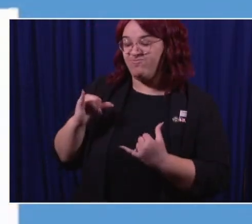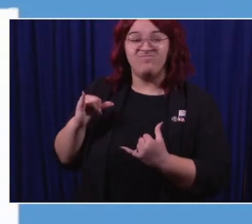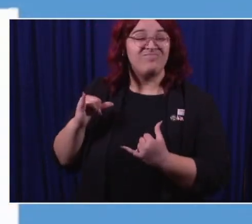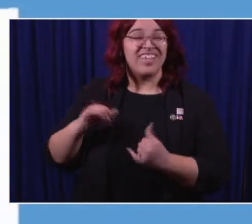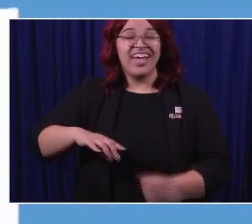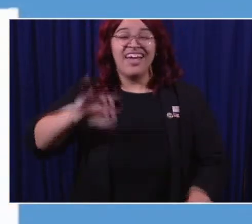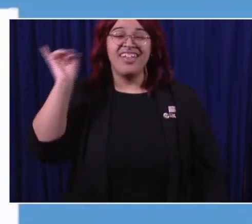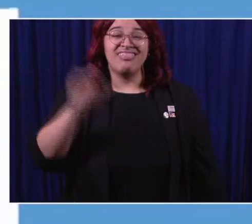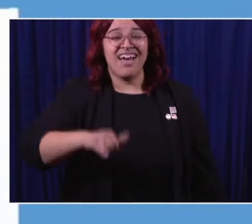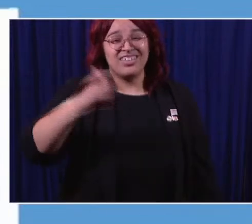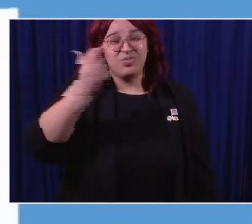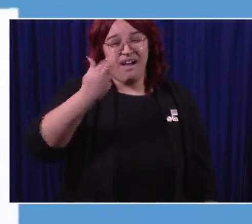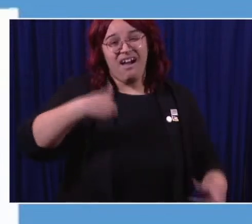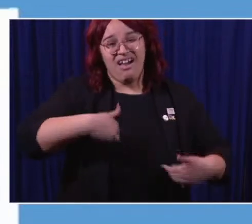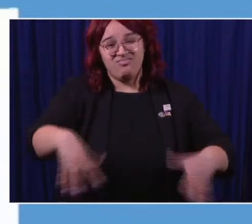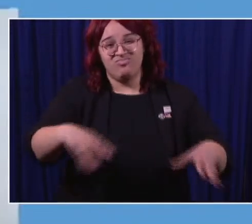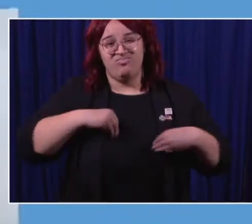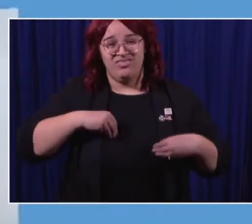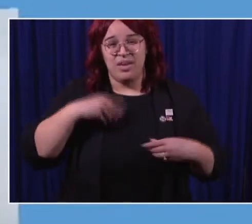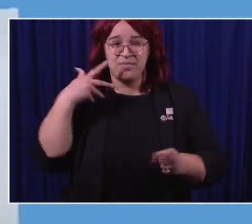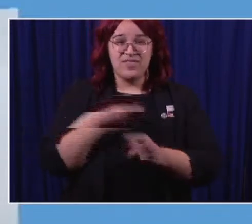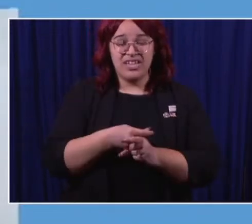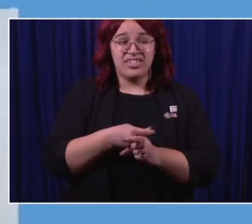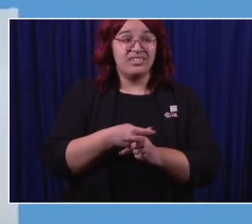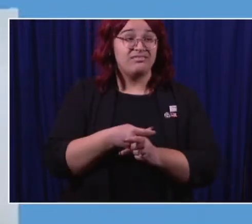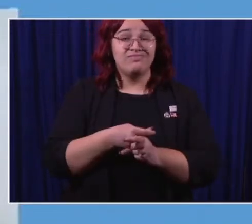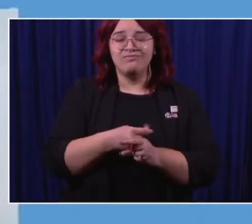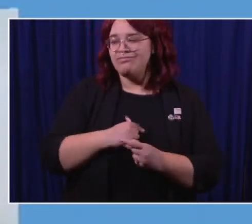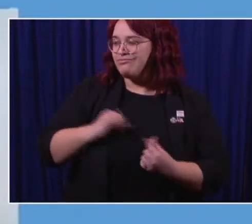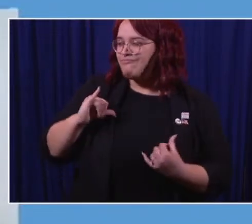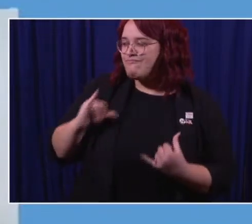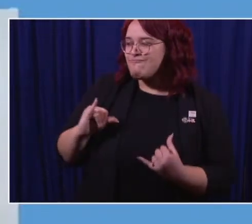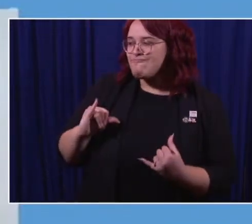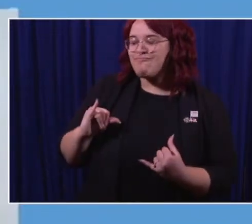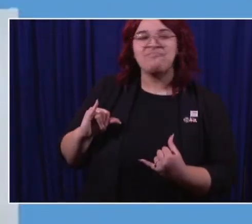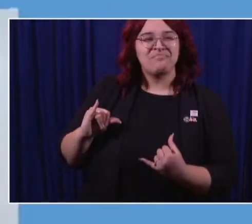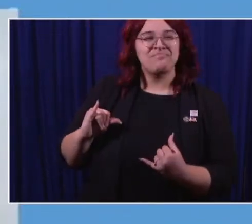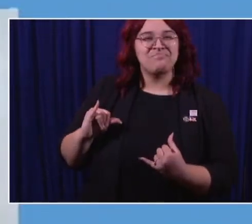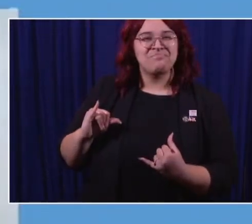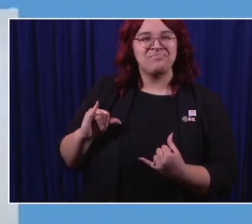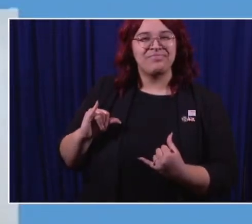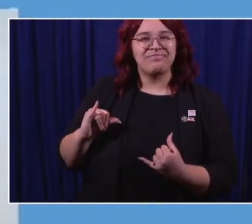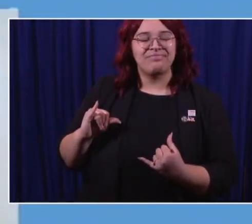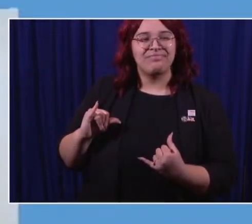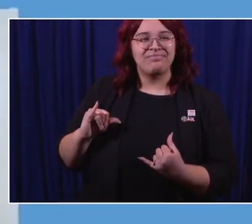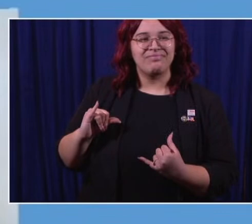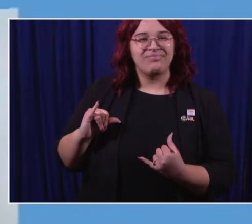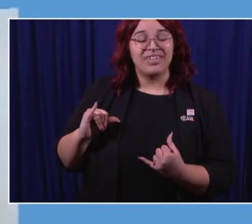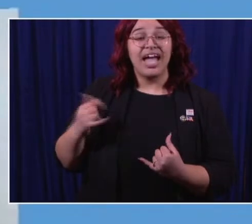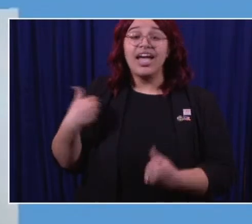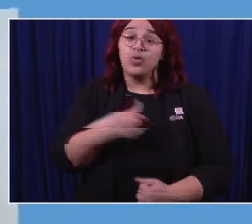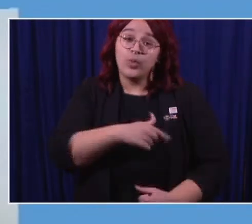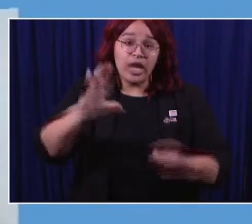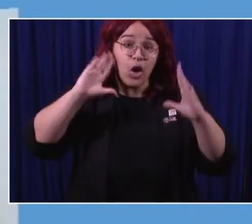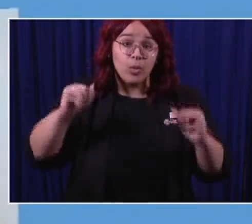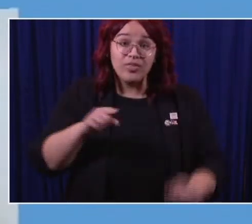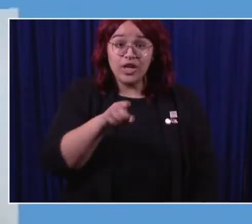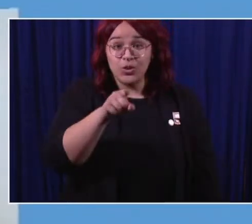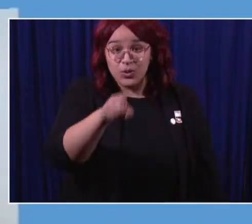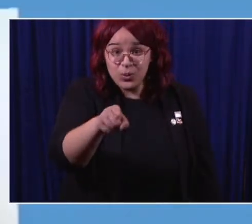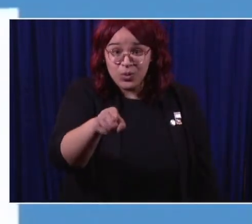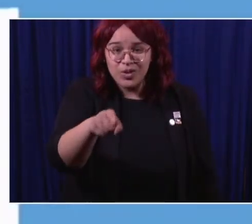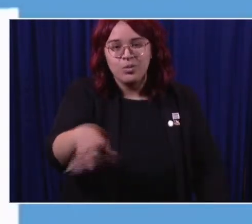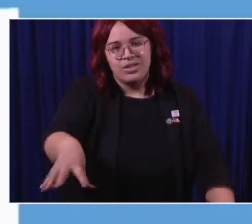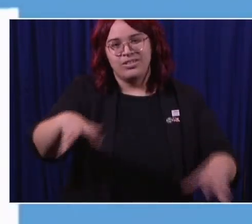And that's why I got vaccinated. And that's why I got vaccinated. And we hope that you will